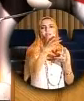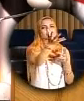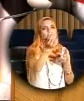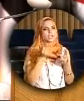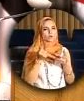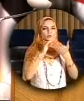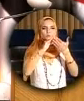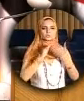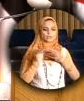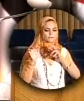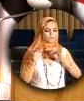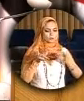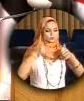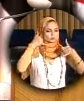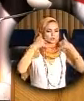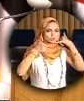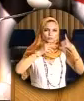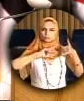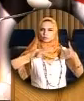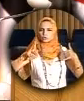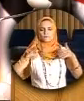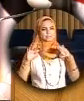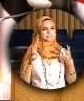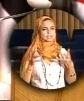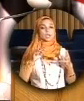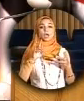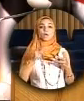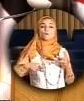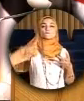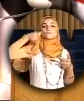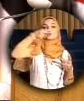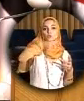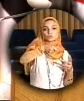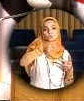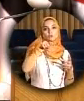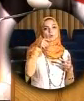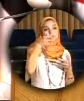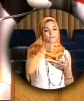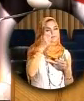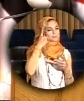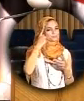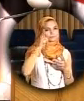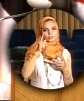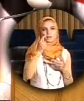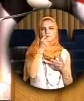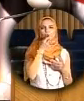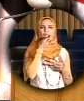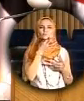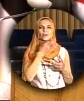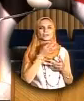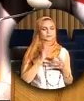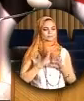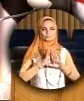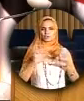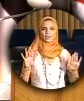special assistive hardware and special needs software. Unfortunately, the problem of discrimination is also still